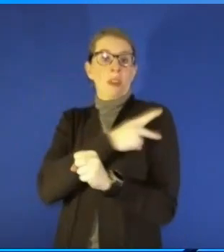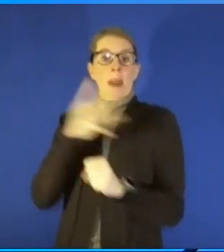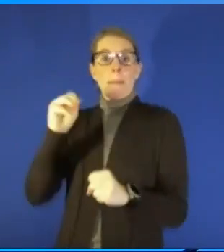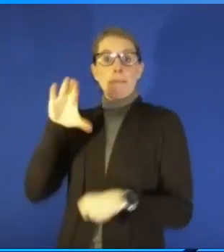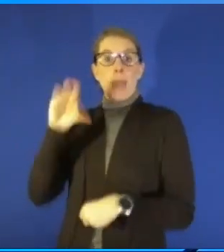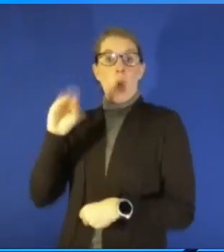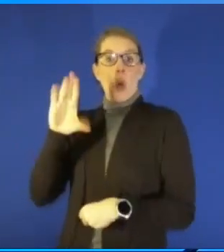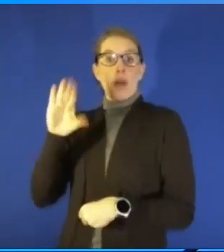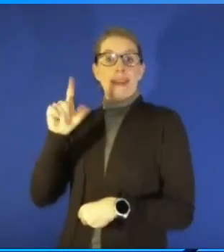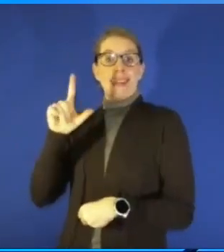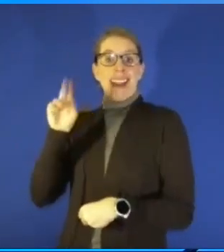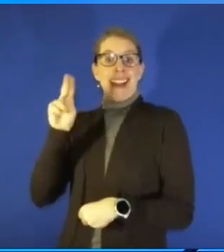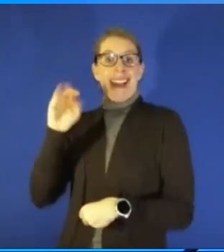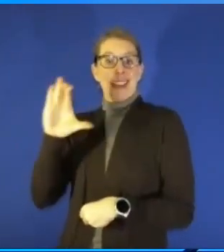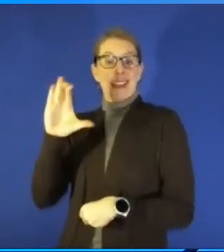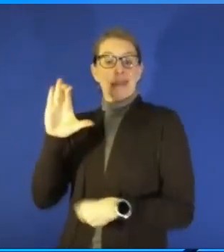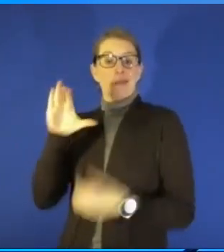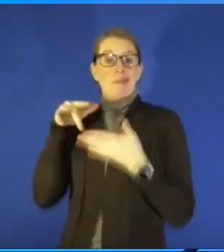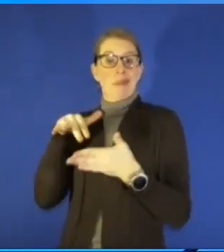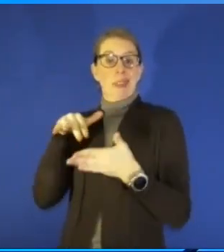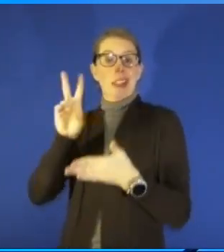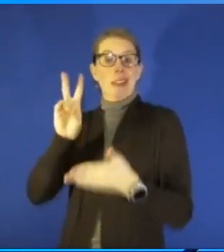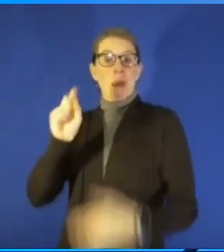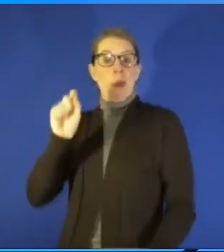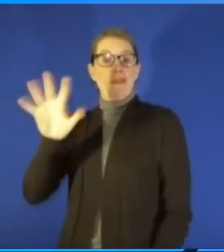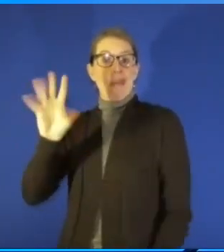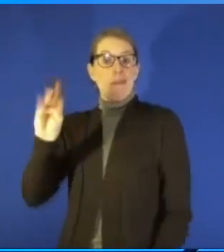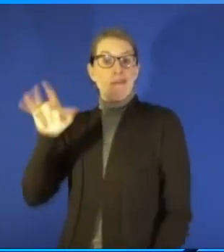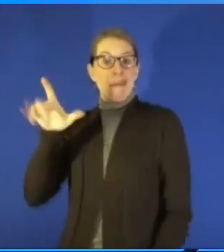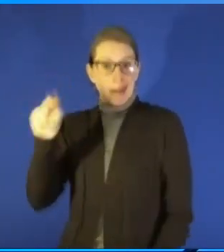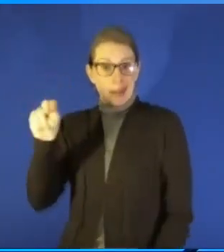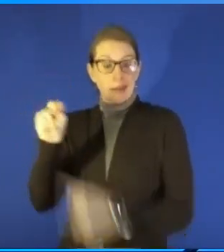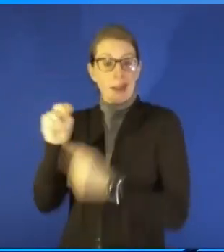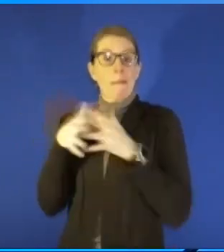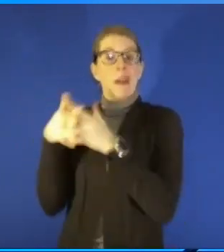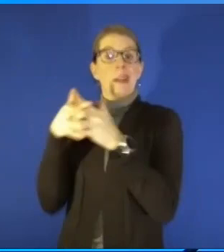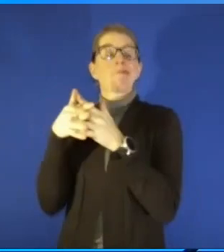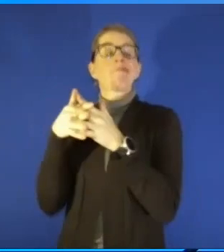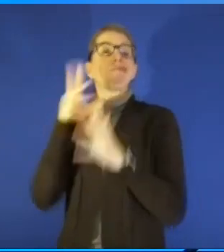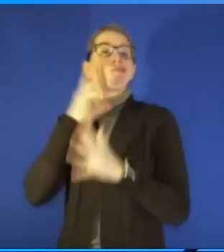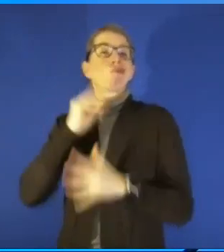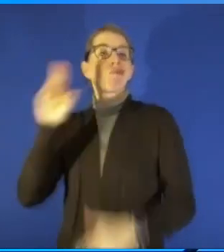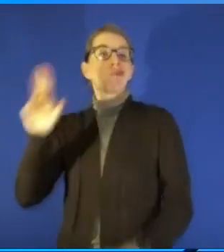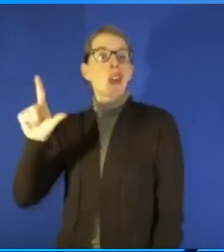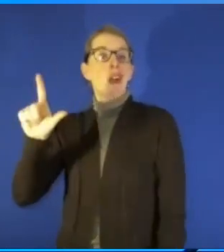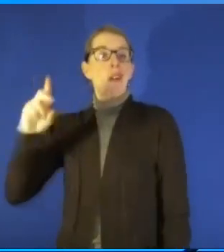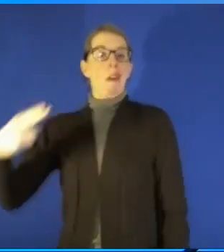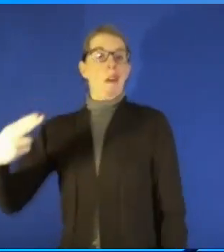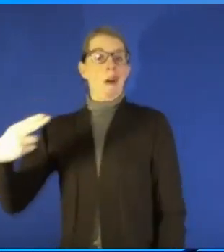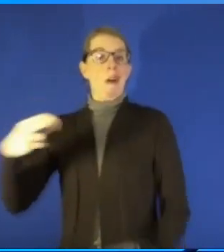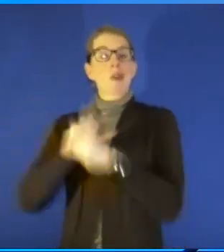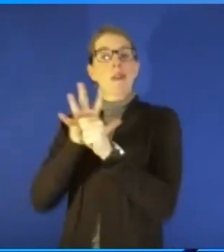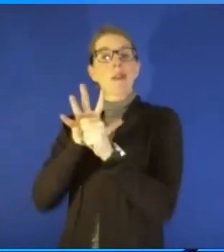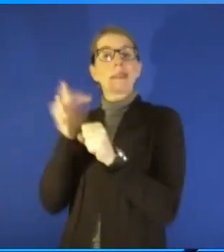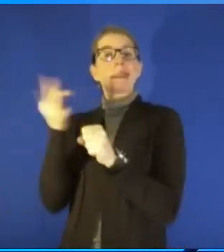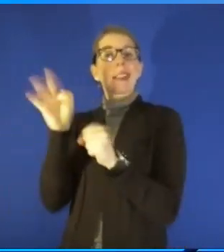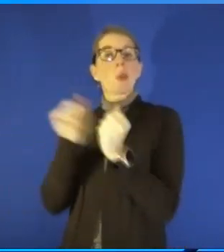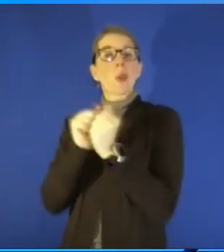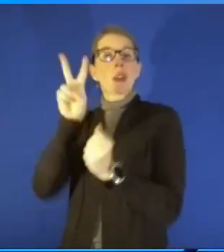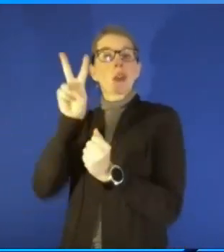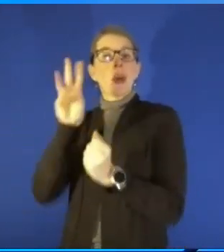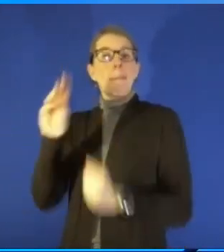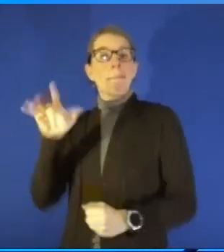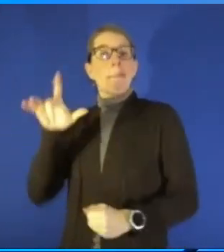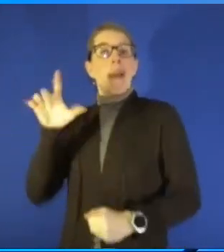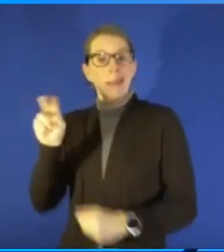about 7.5 million Americans are experiencing long-haul COVID-19, with about 2 million people unable